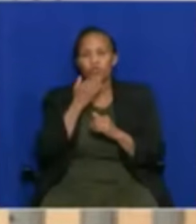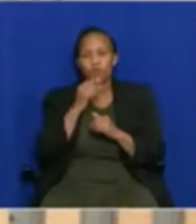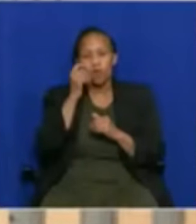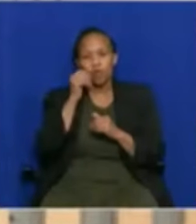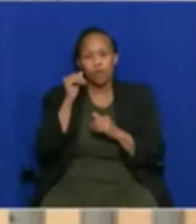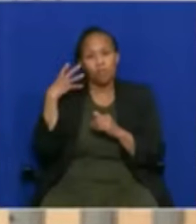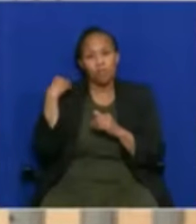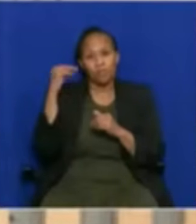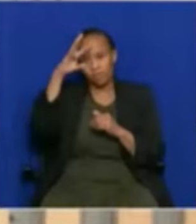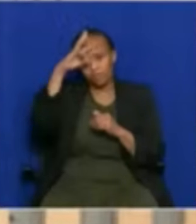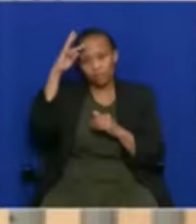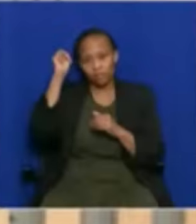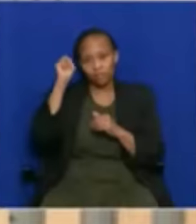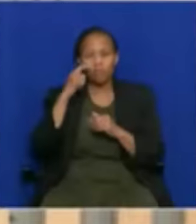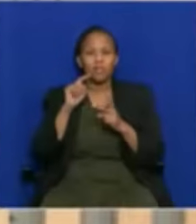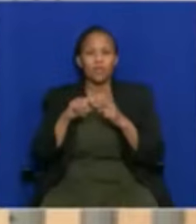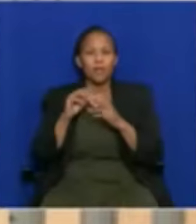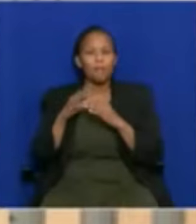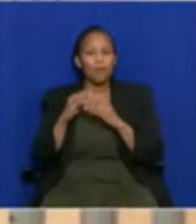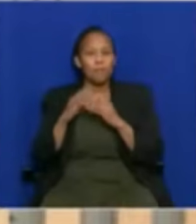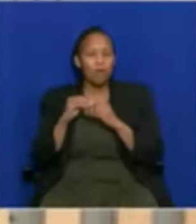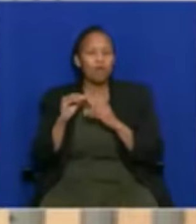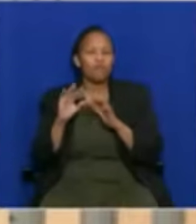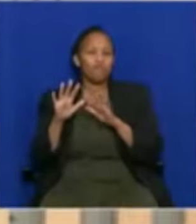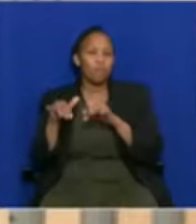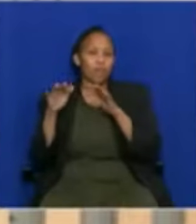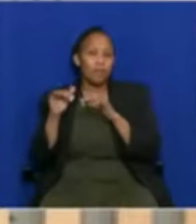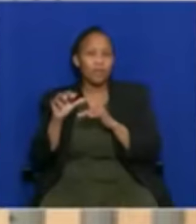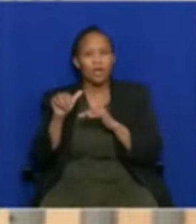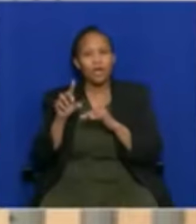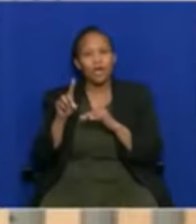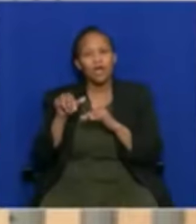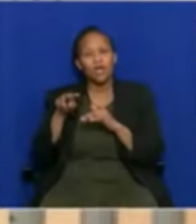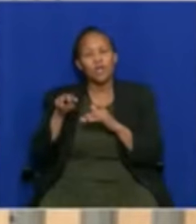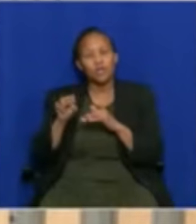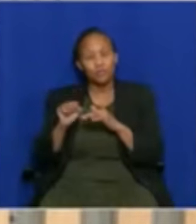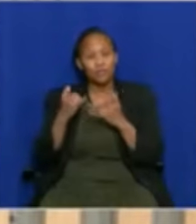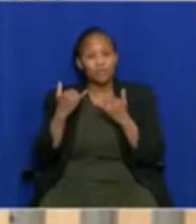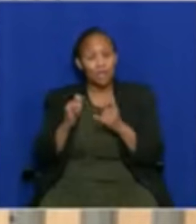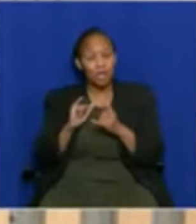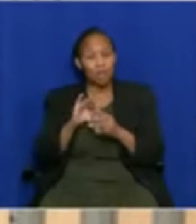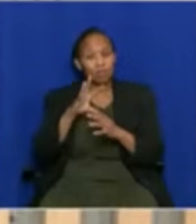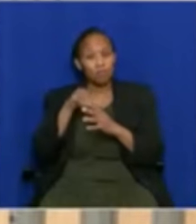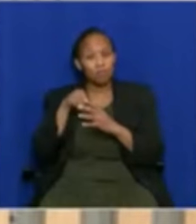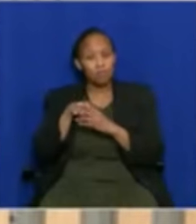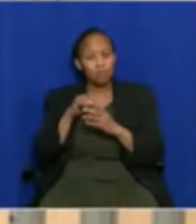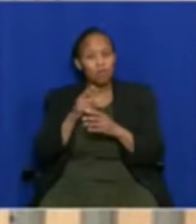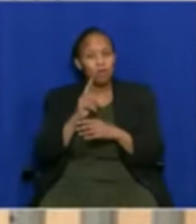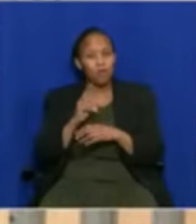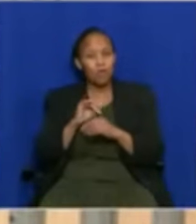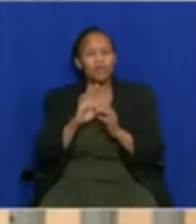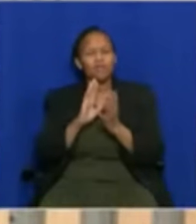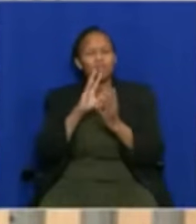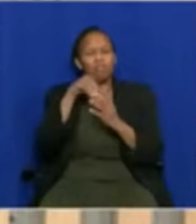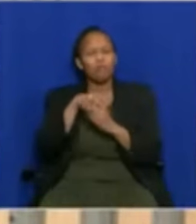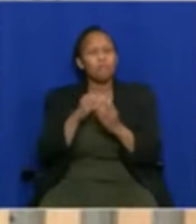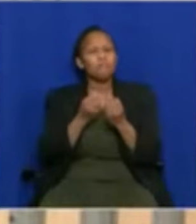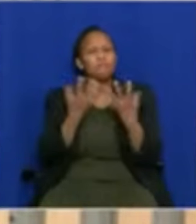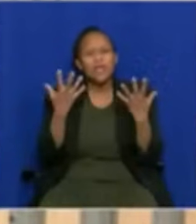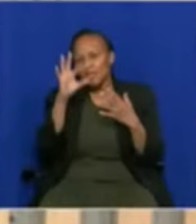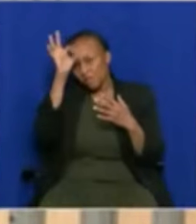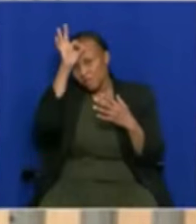Honorable Fadiel Adams. The allegations contained therein implicate very senior members of the South African Police Service and are